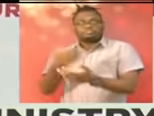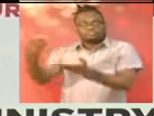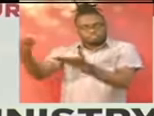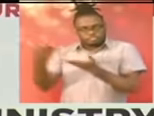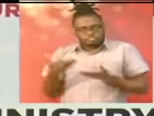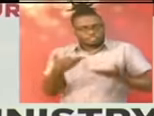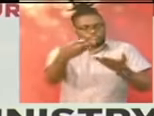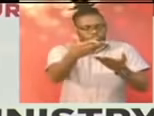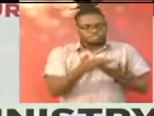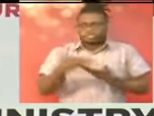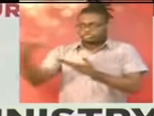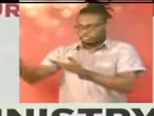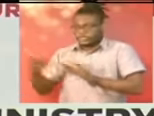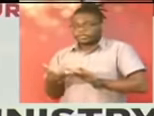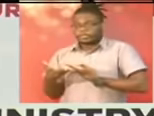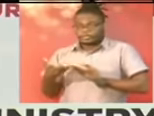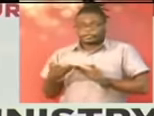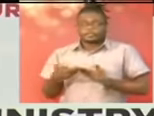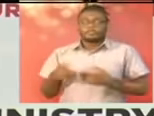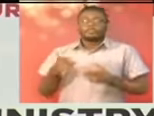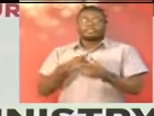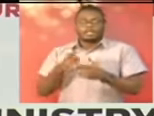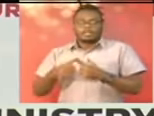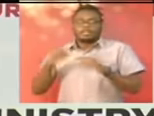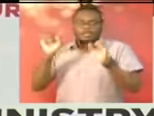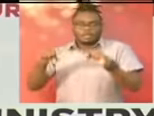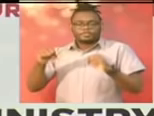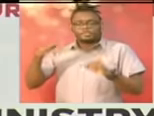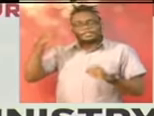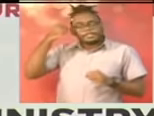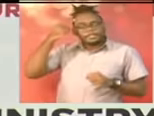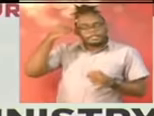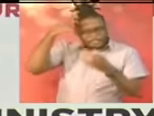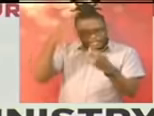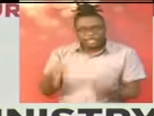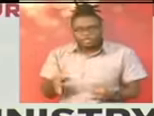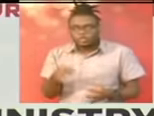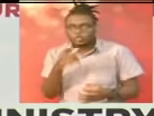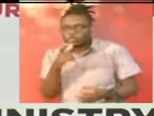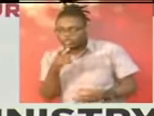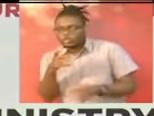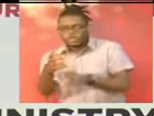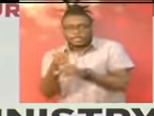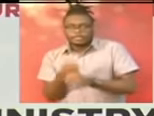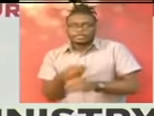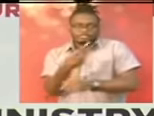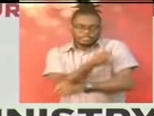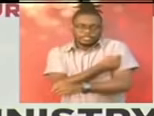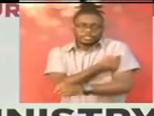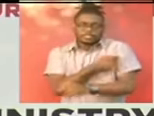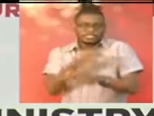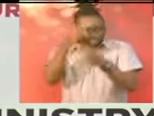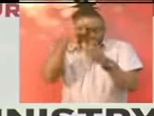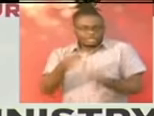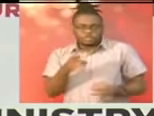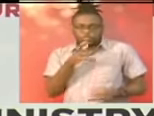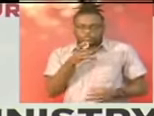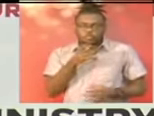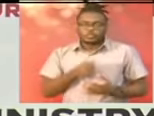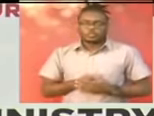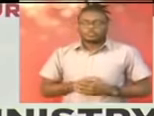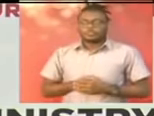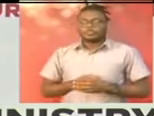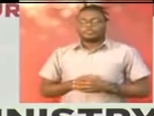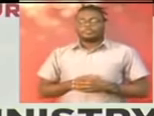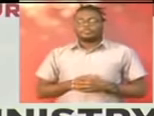can best be targeted, we better be able to give guidance on the best approach. We know that we are looking